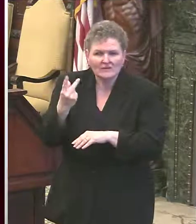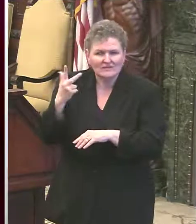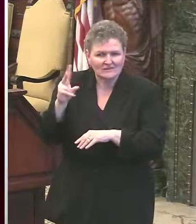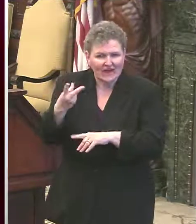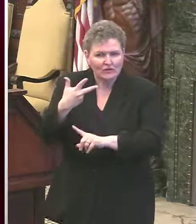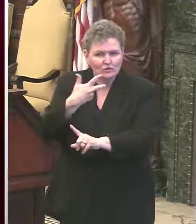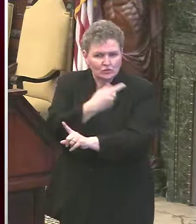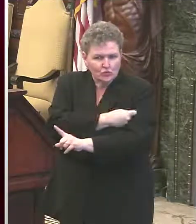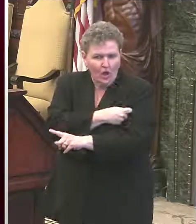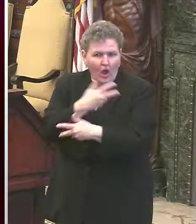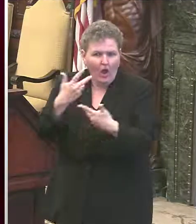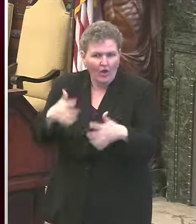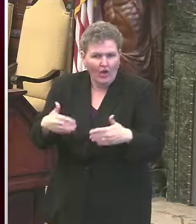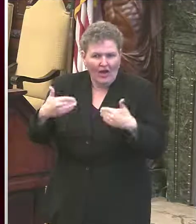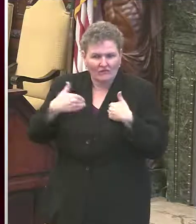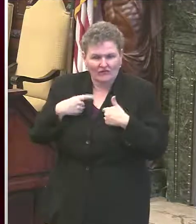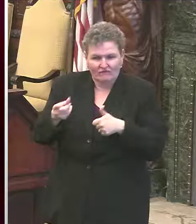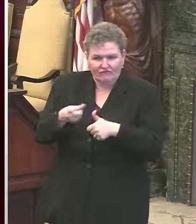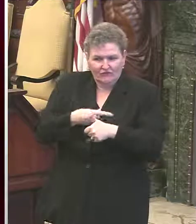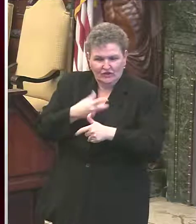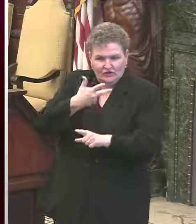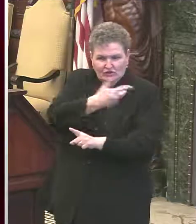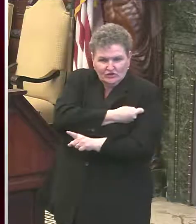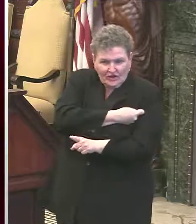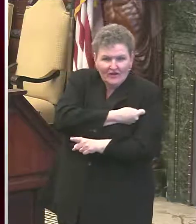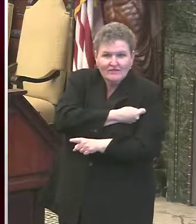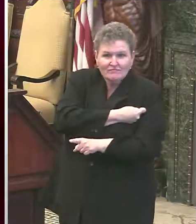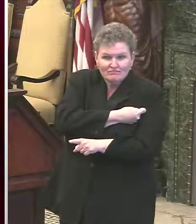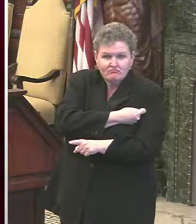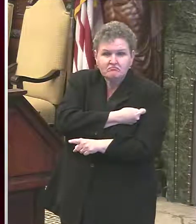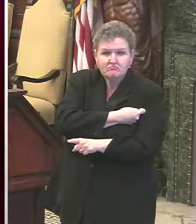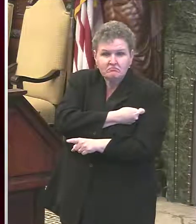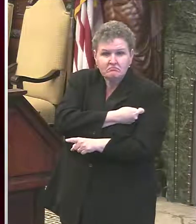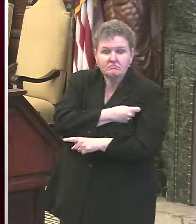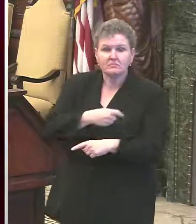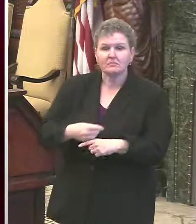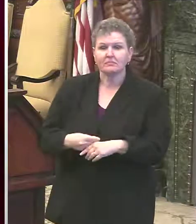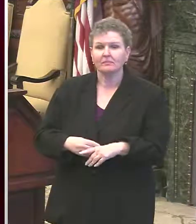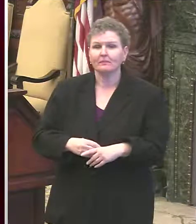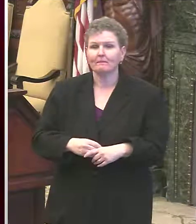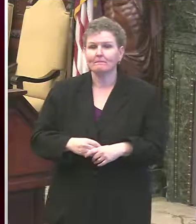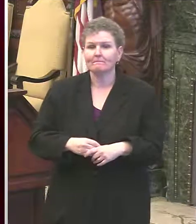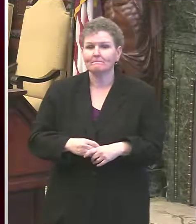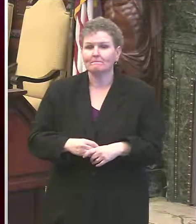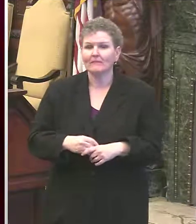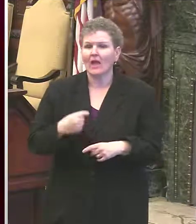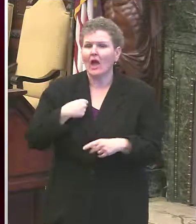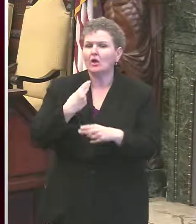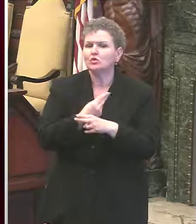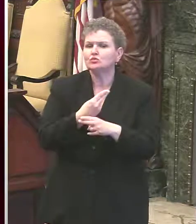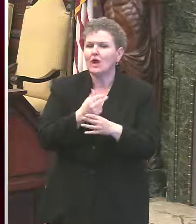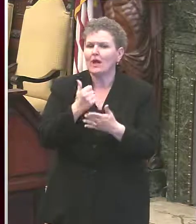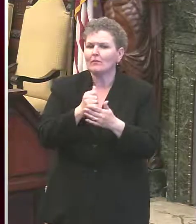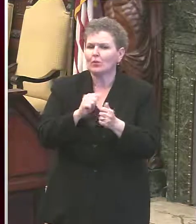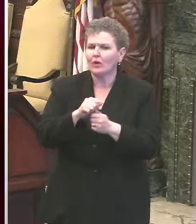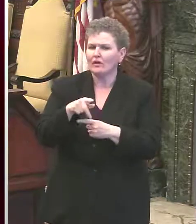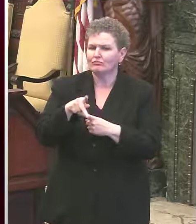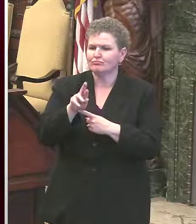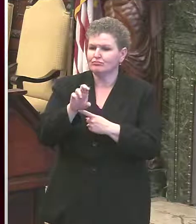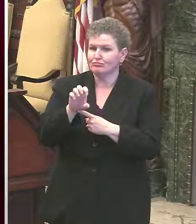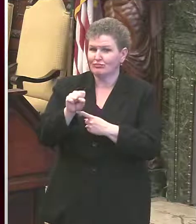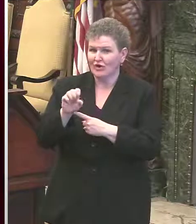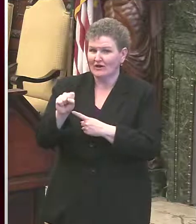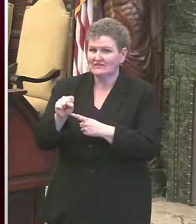already received their first doses at the convention center. And I can use some help from the press on this. We continue to have a problem